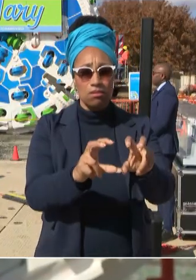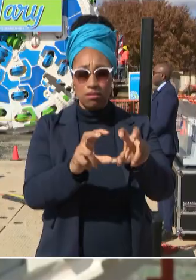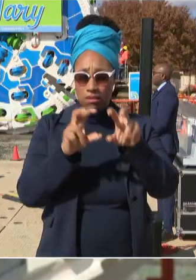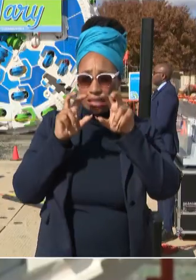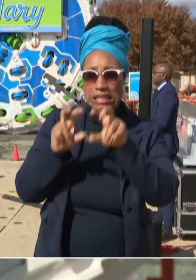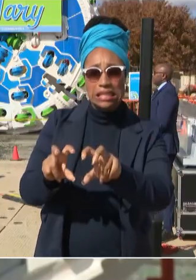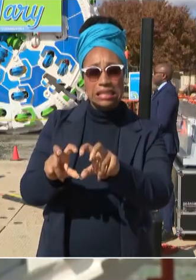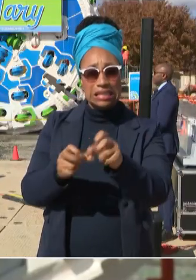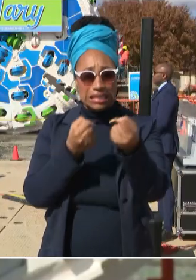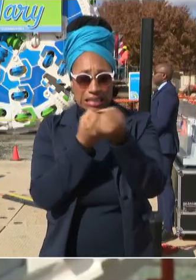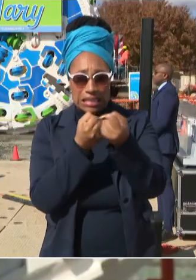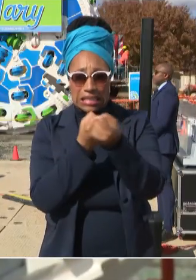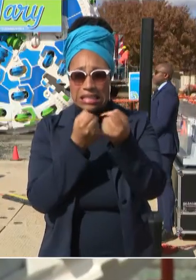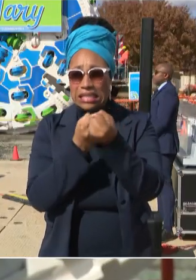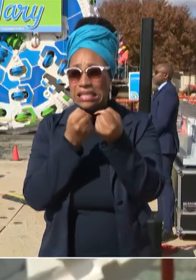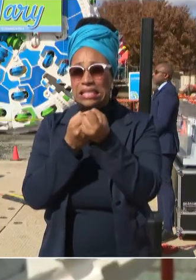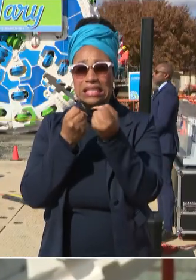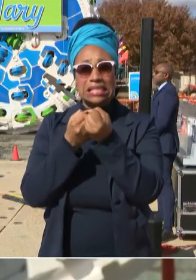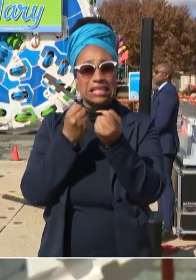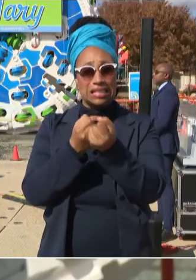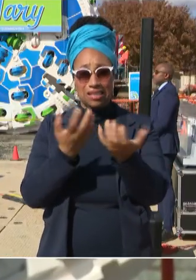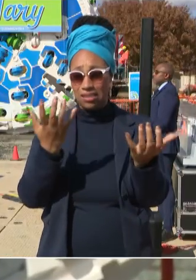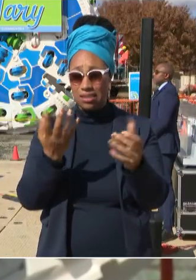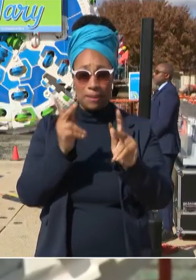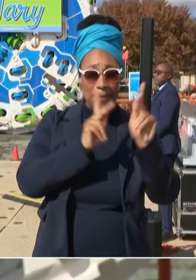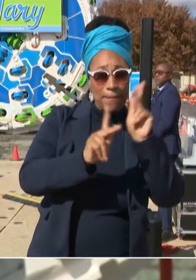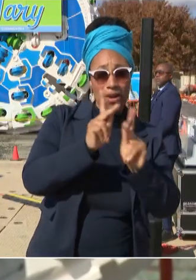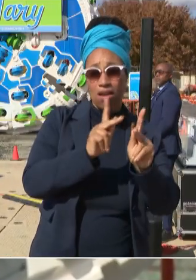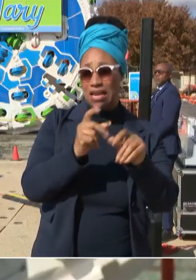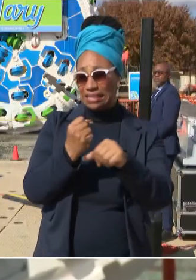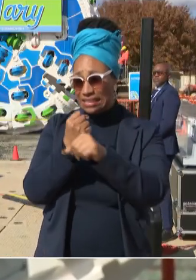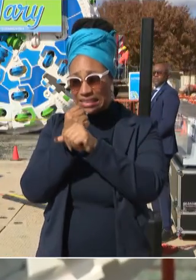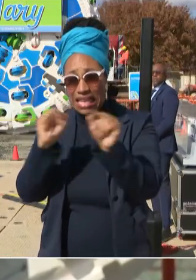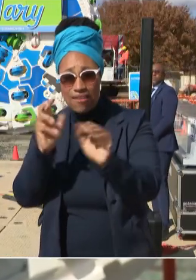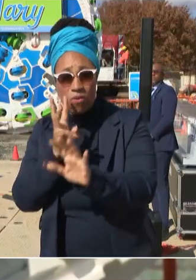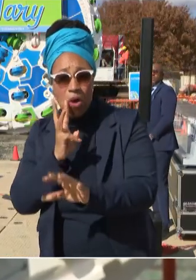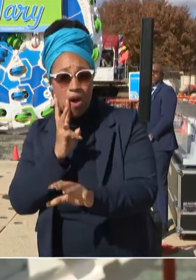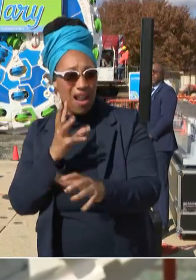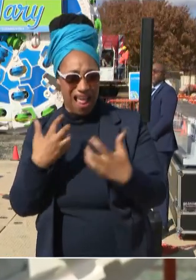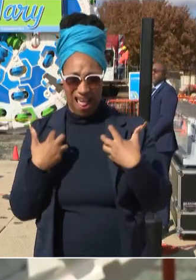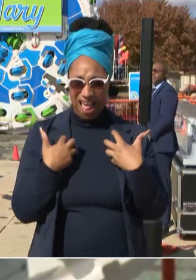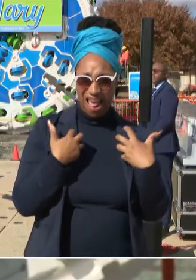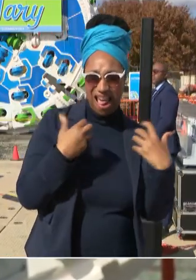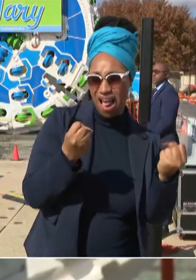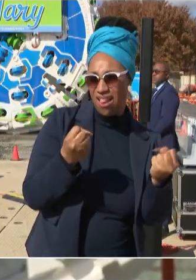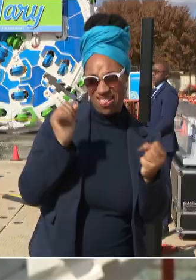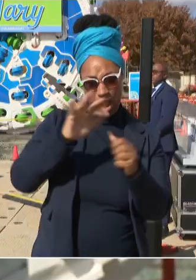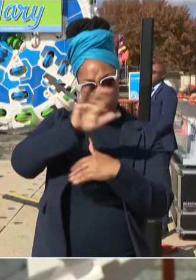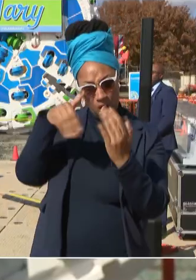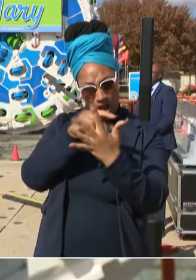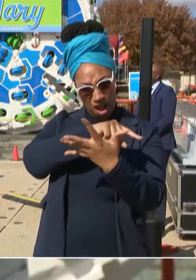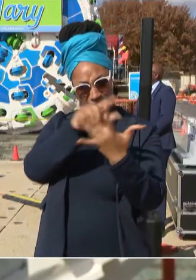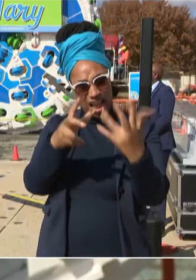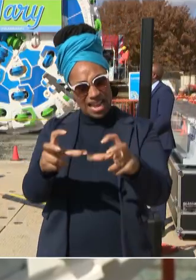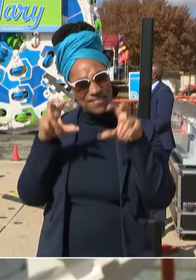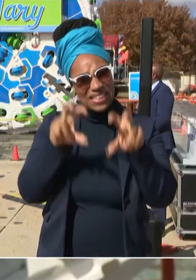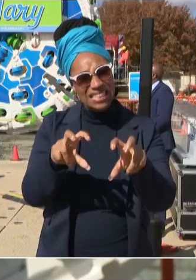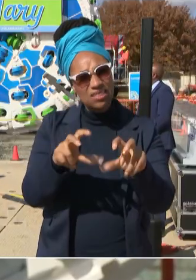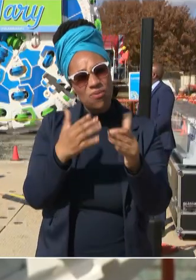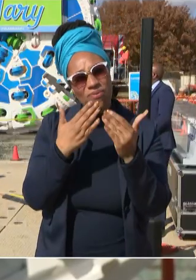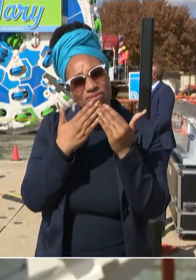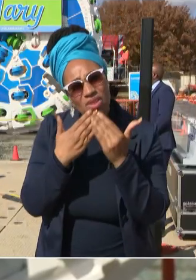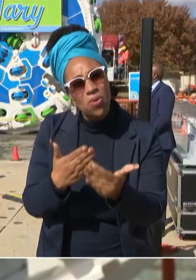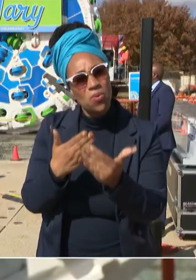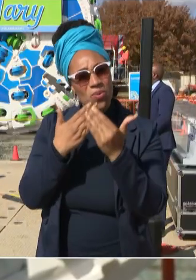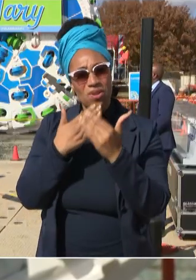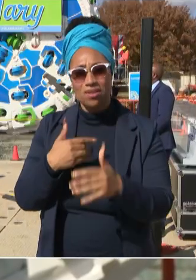safe, reliable water for every household. We are honored you could join us today. I would also like to